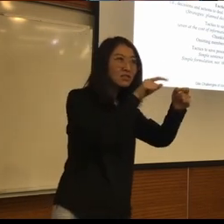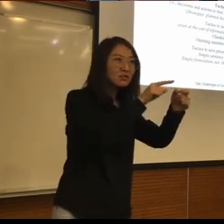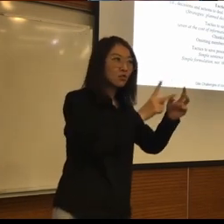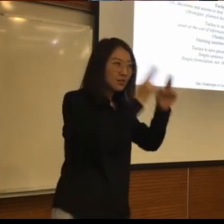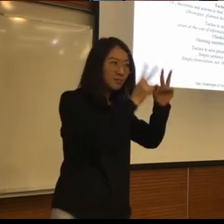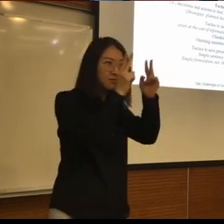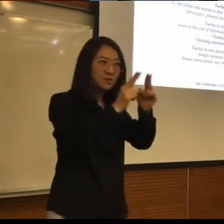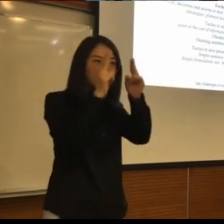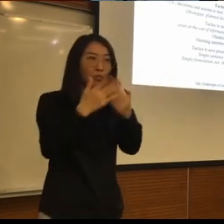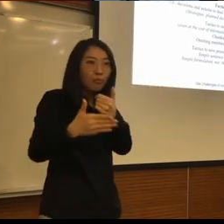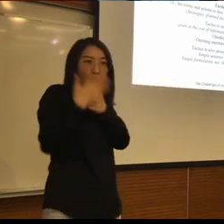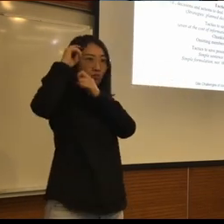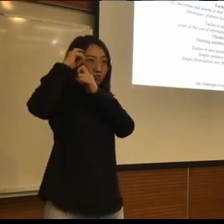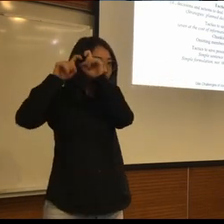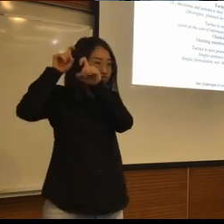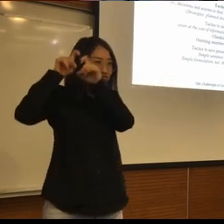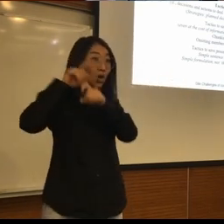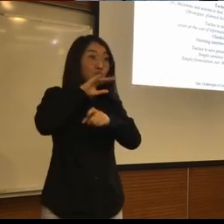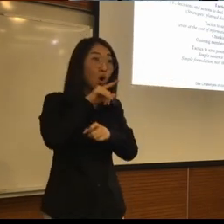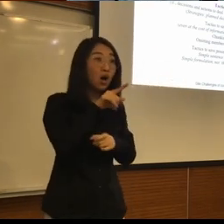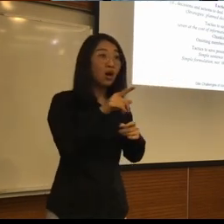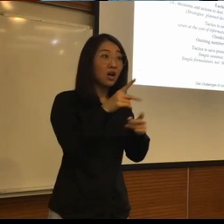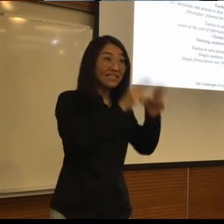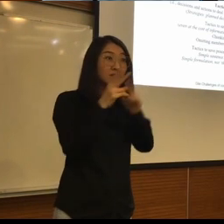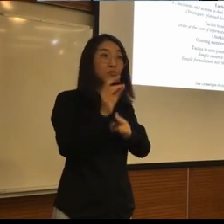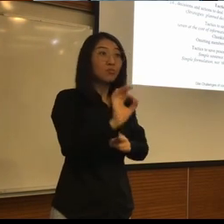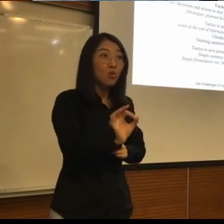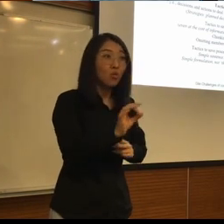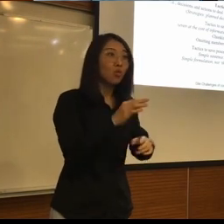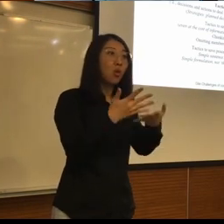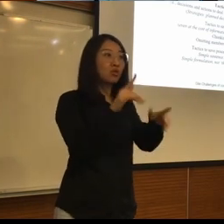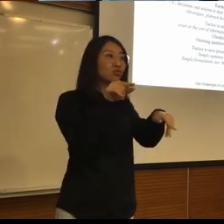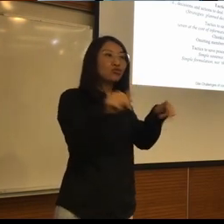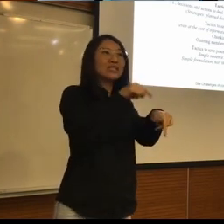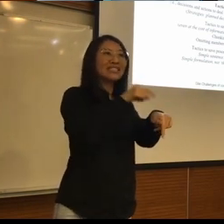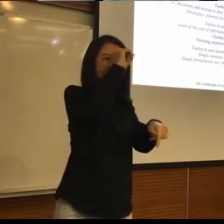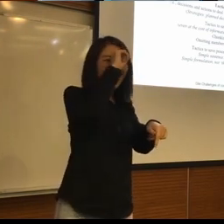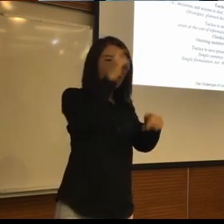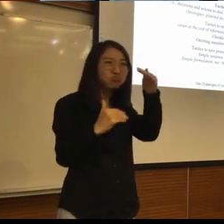can process them, because if you don't, then maybe your working memory is saturated.